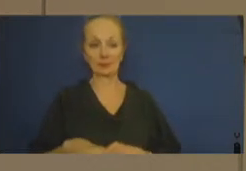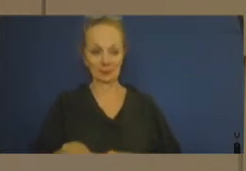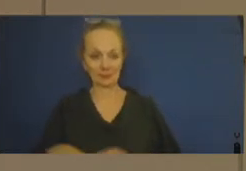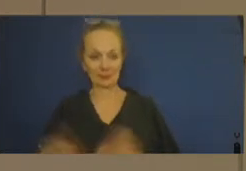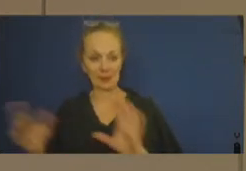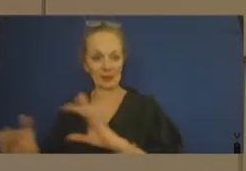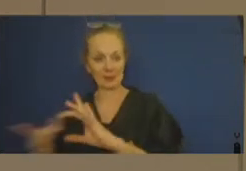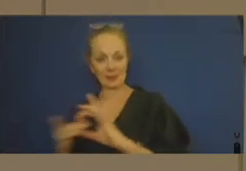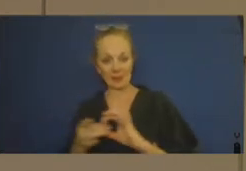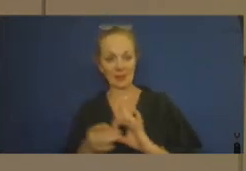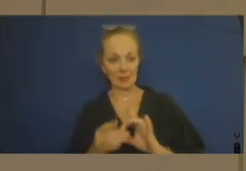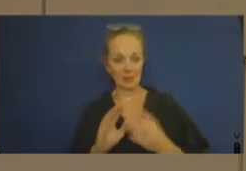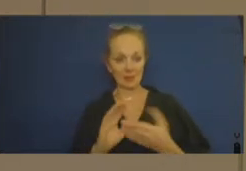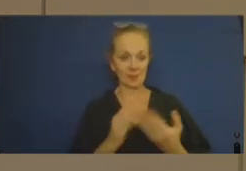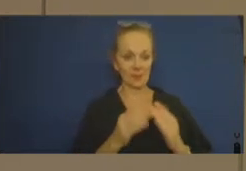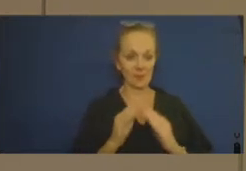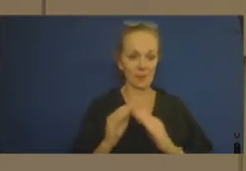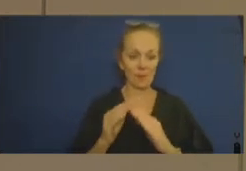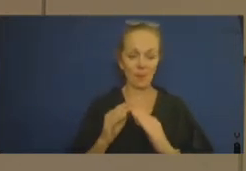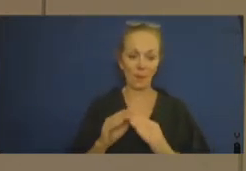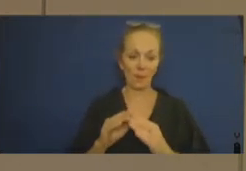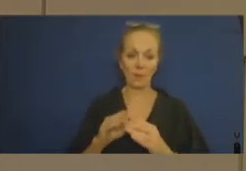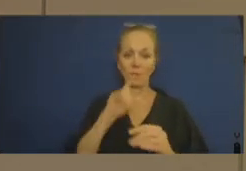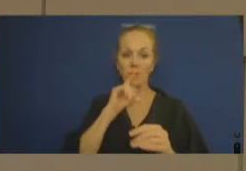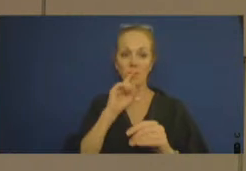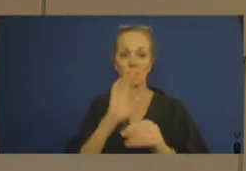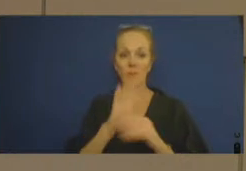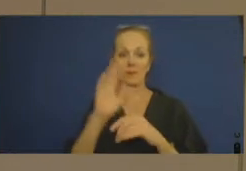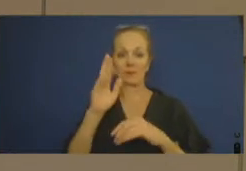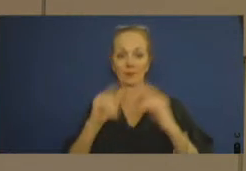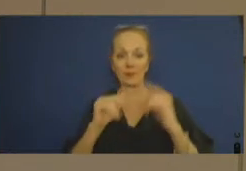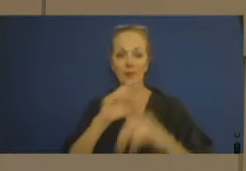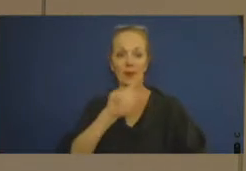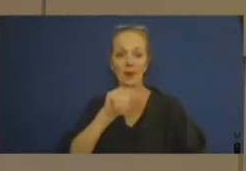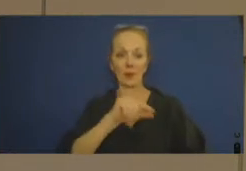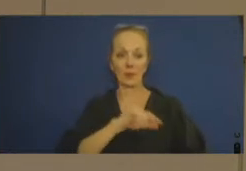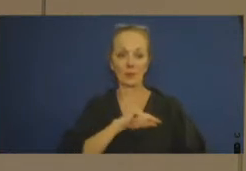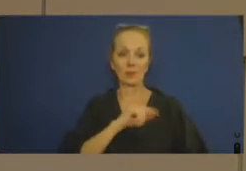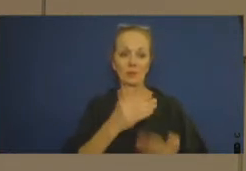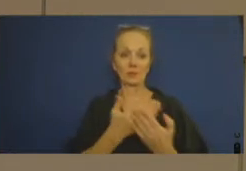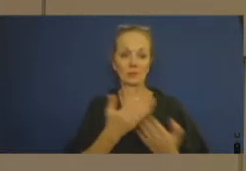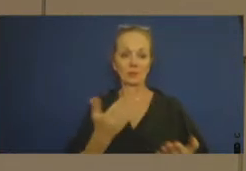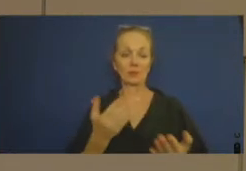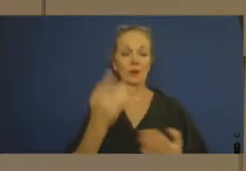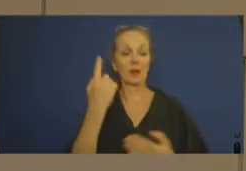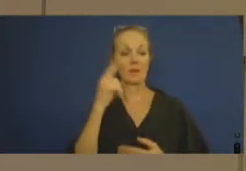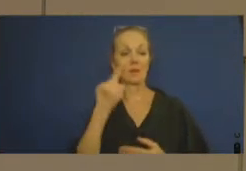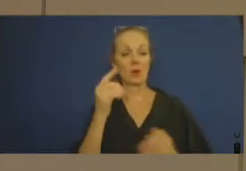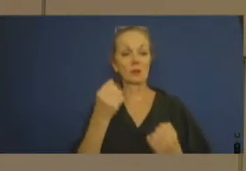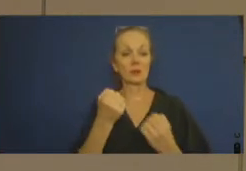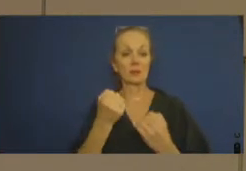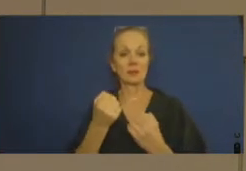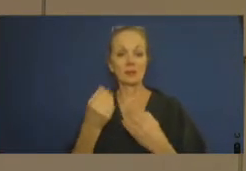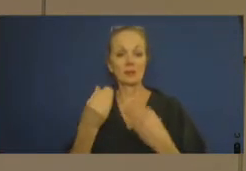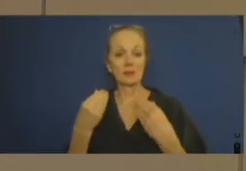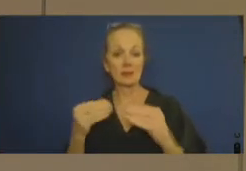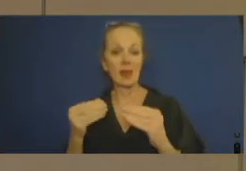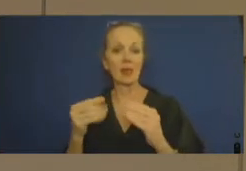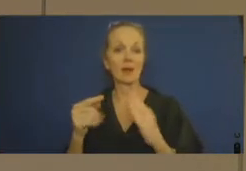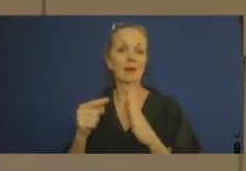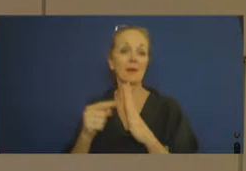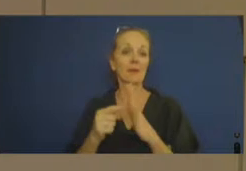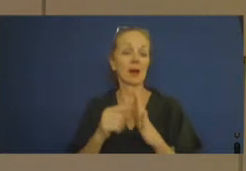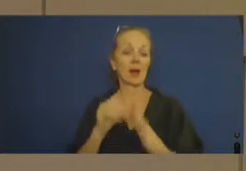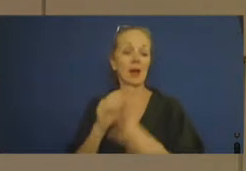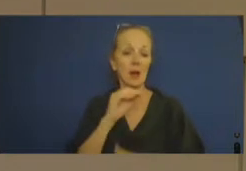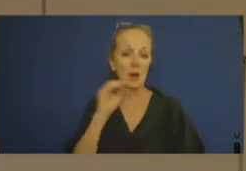community. They are committed to building quality product that is for sale, affordable homes that